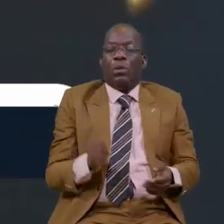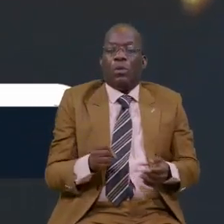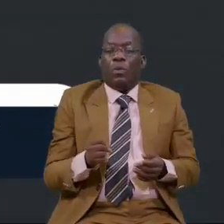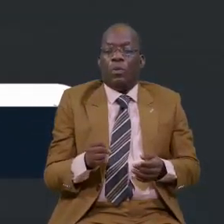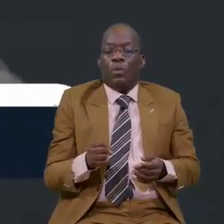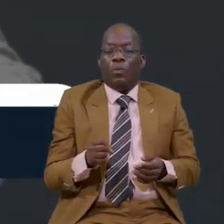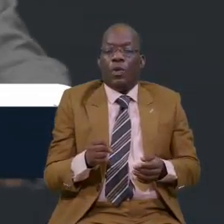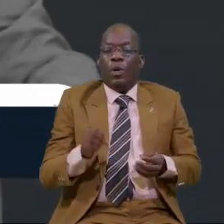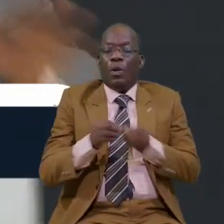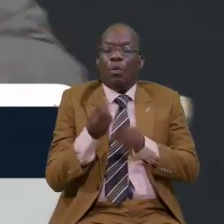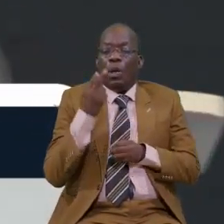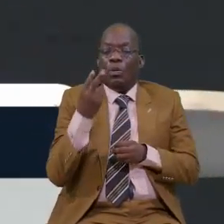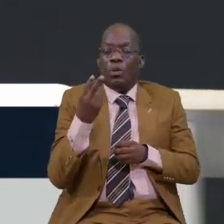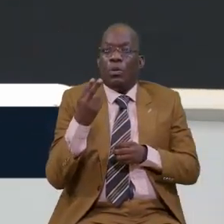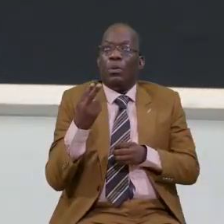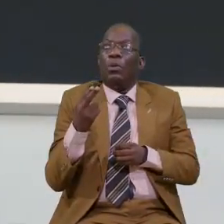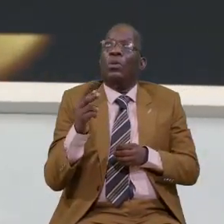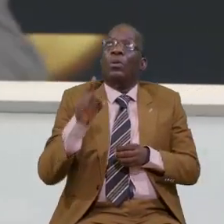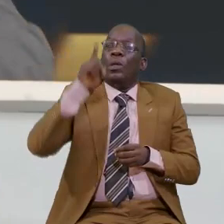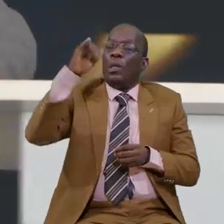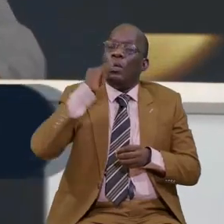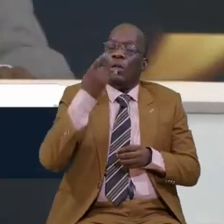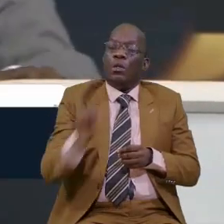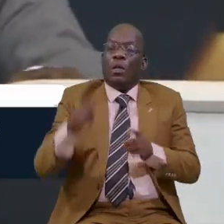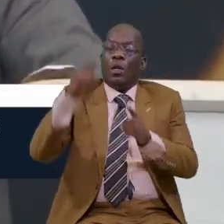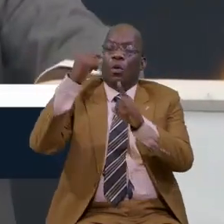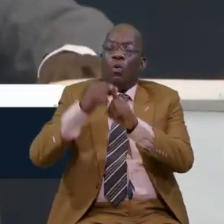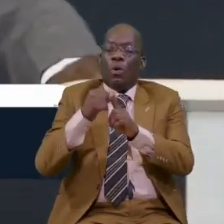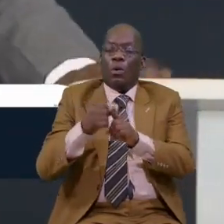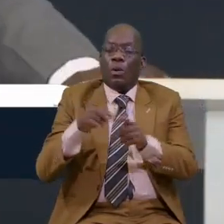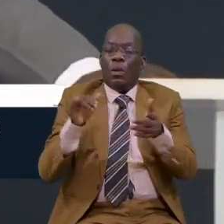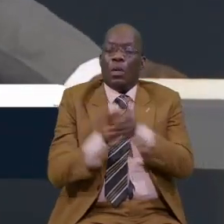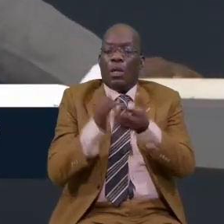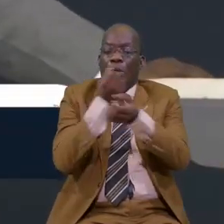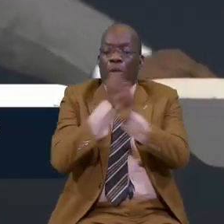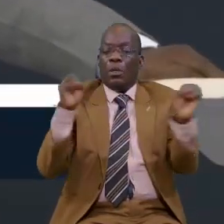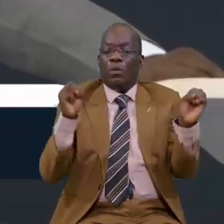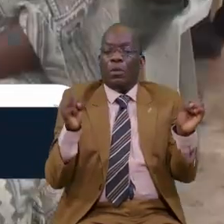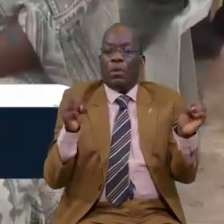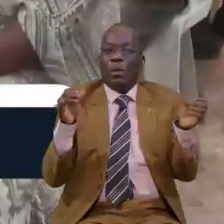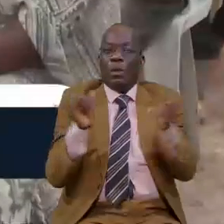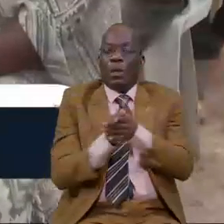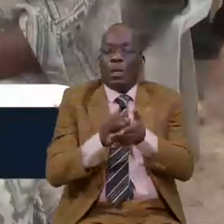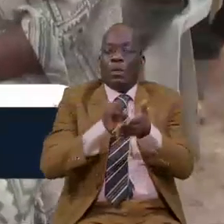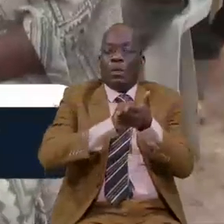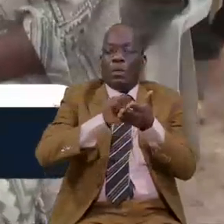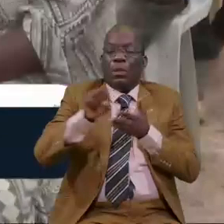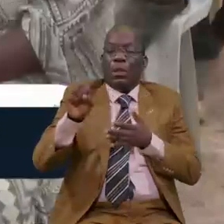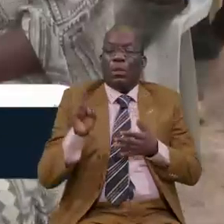two, he is the word that saves, that sanctifies,